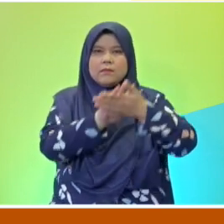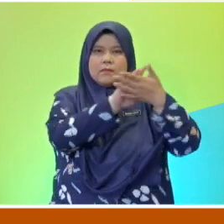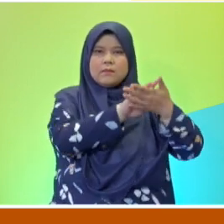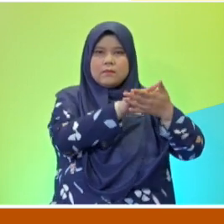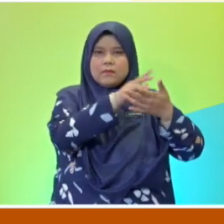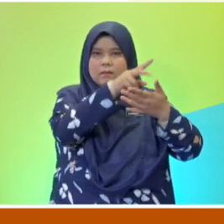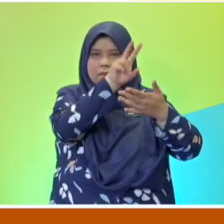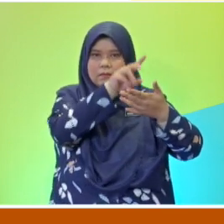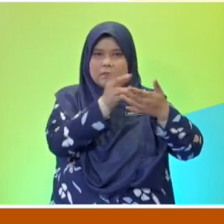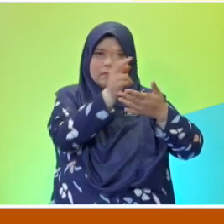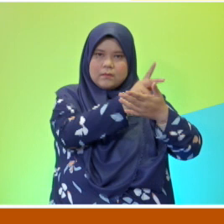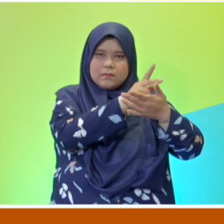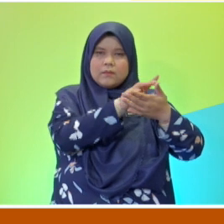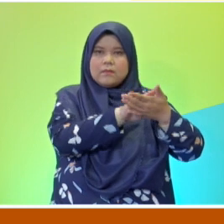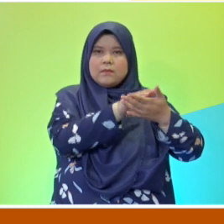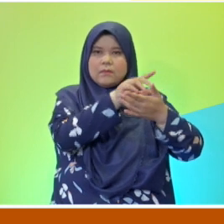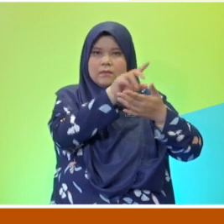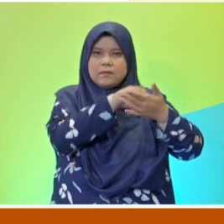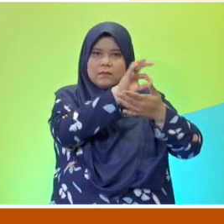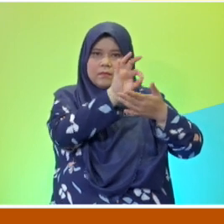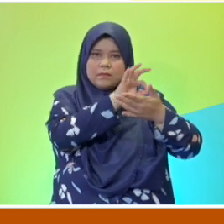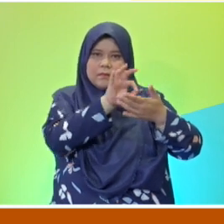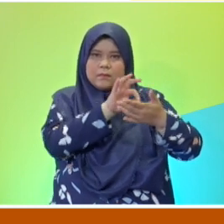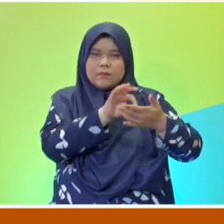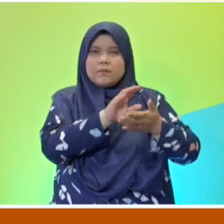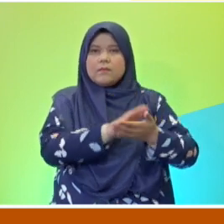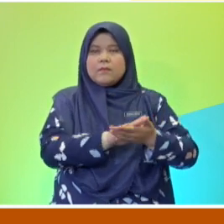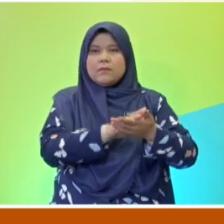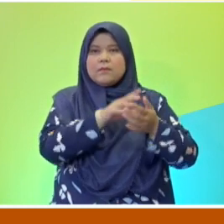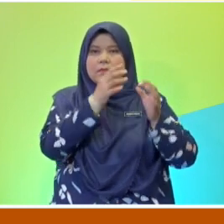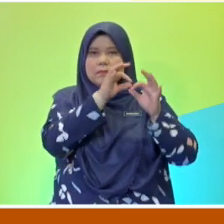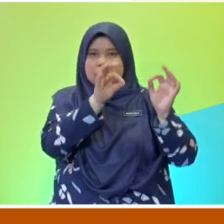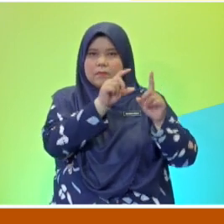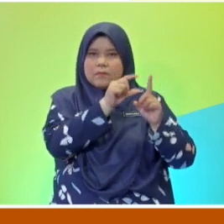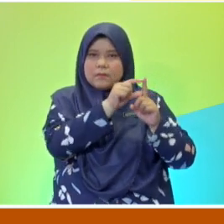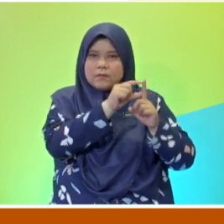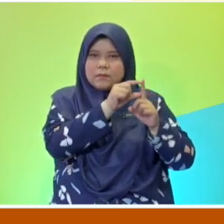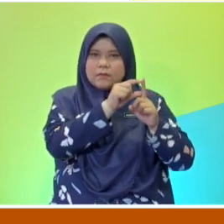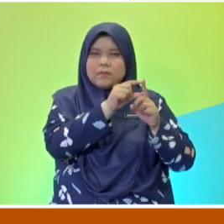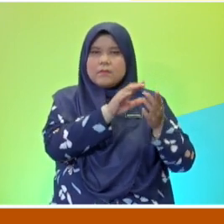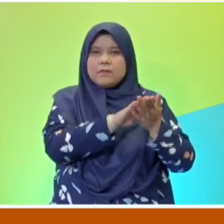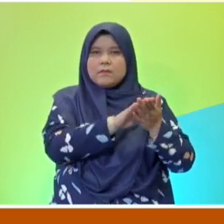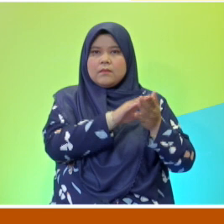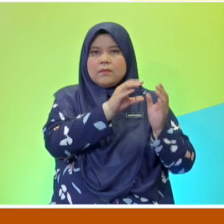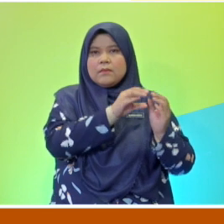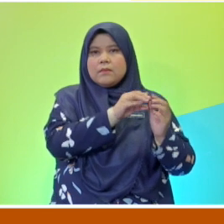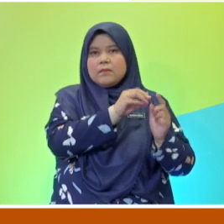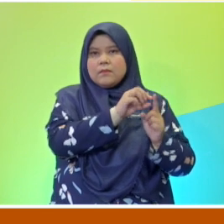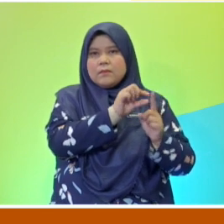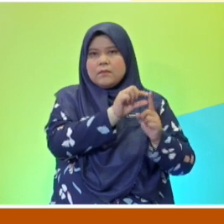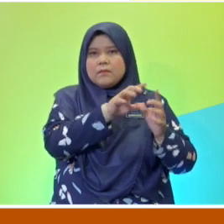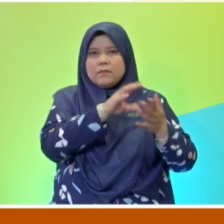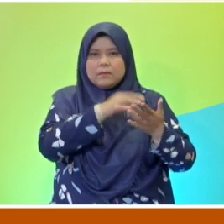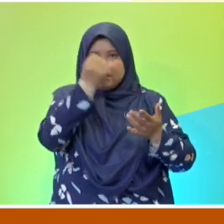going to read the text, and with the help of the words prepared in the table, they are going to locate the